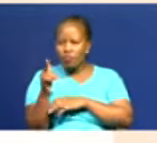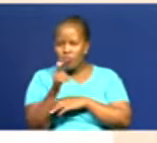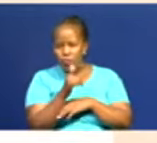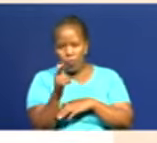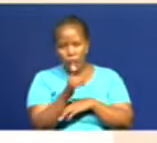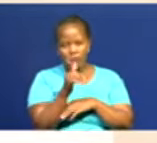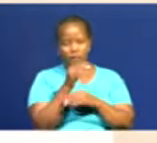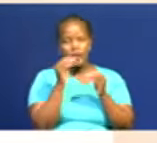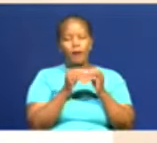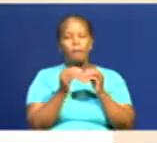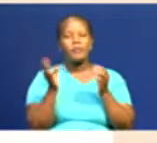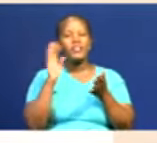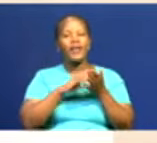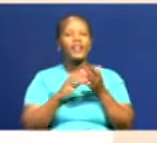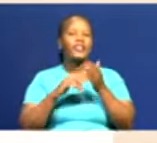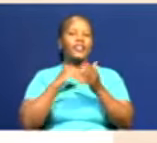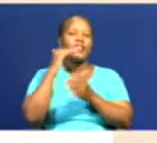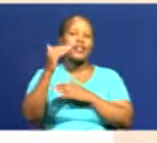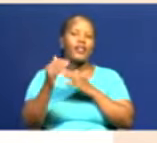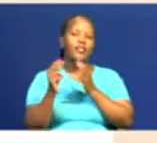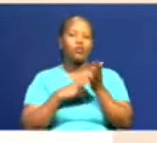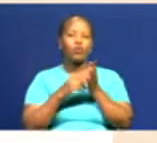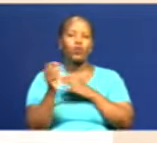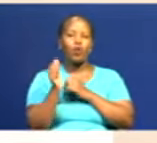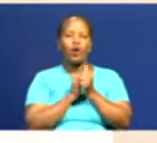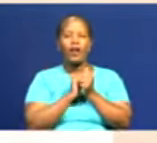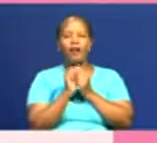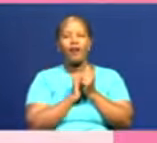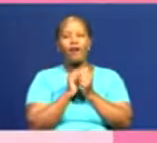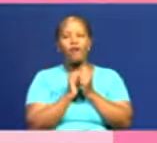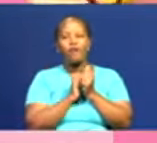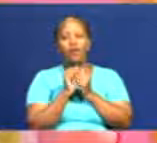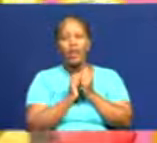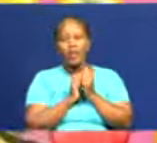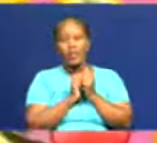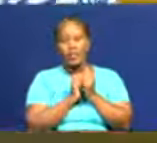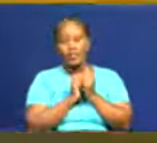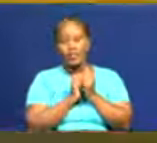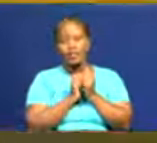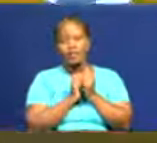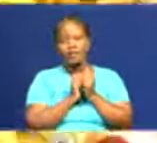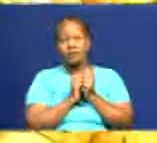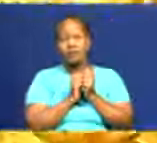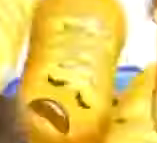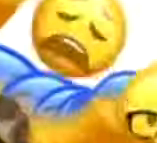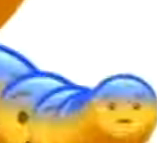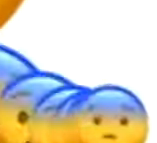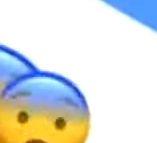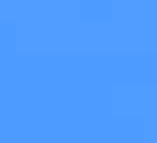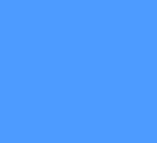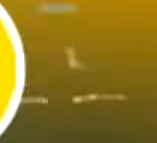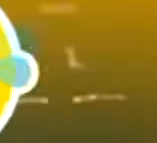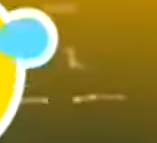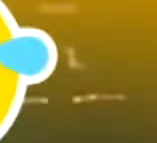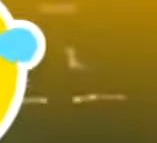for Easy Friday. I am Teresa Mutai.